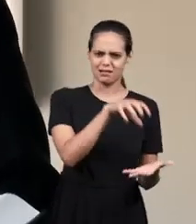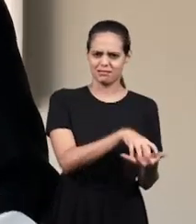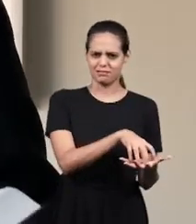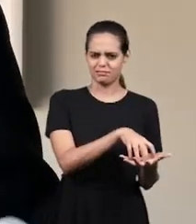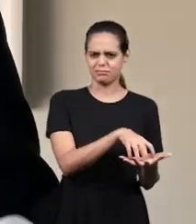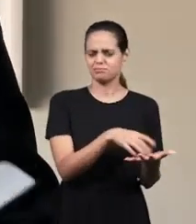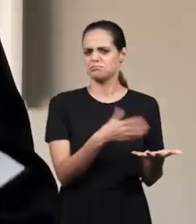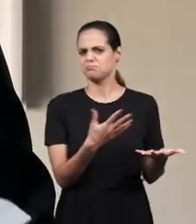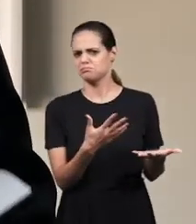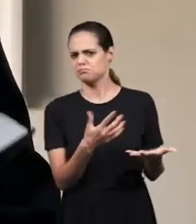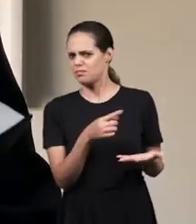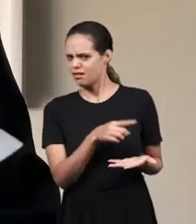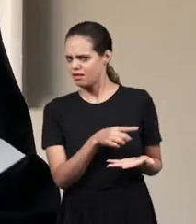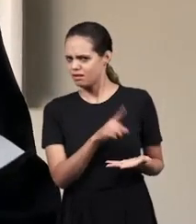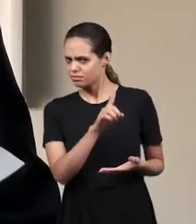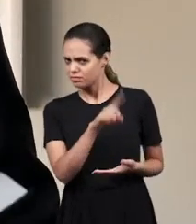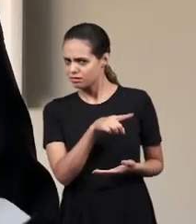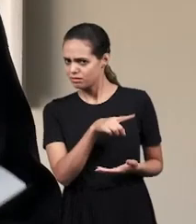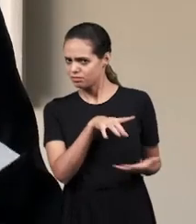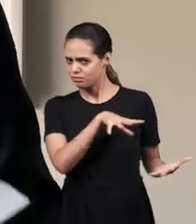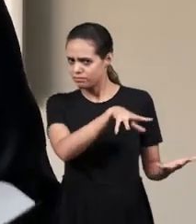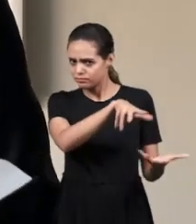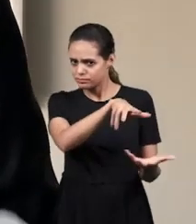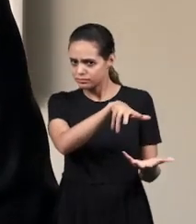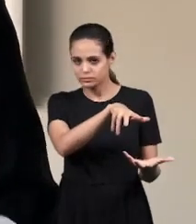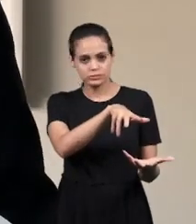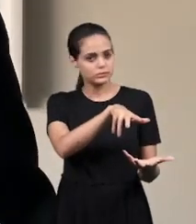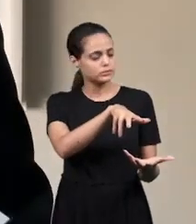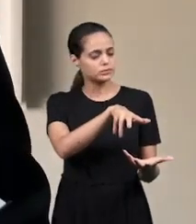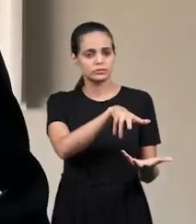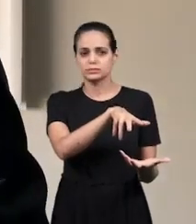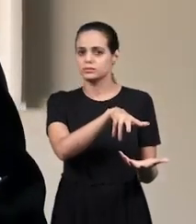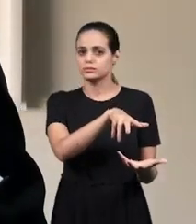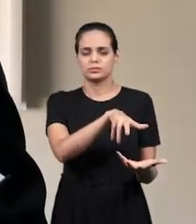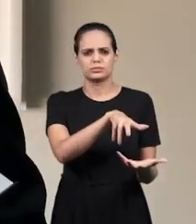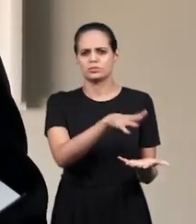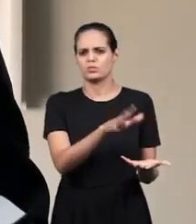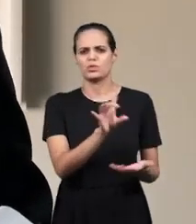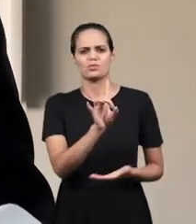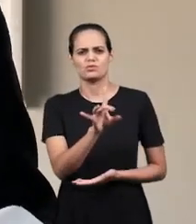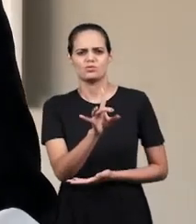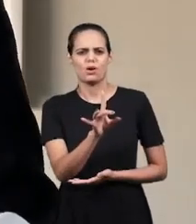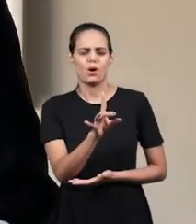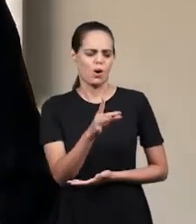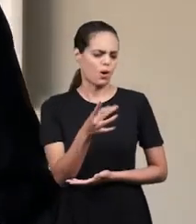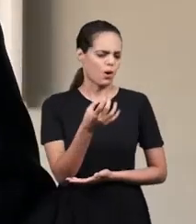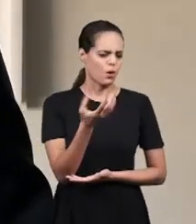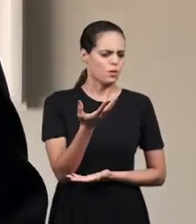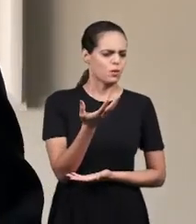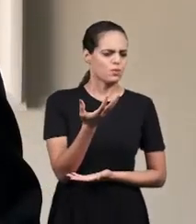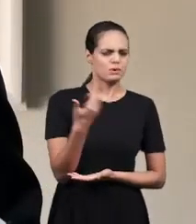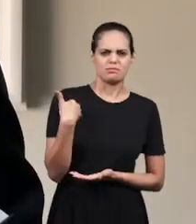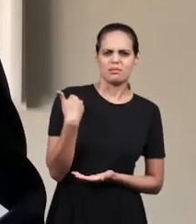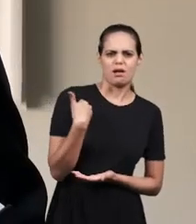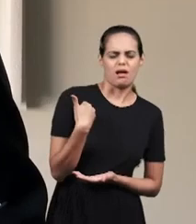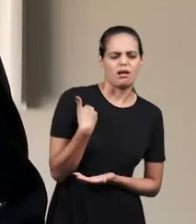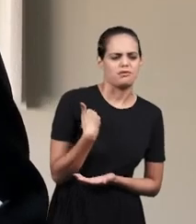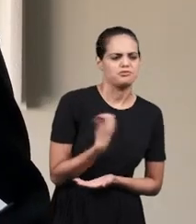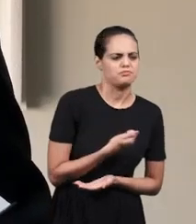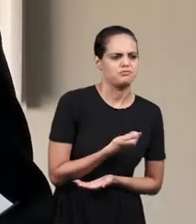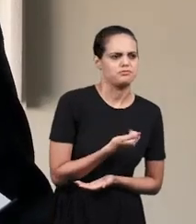to live a simple life here, counted in years. He doesn't want us to go back to dust. He wants us to